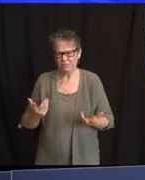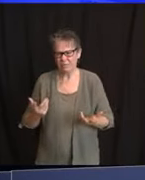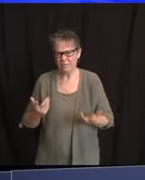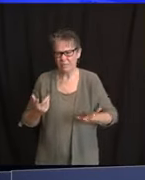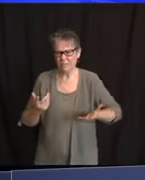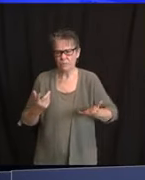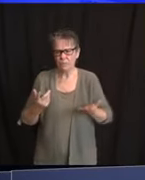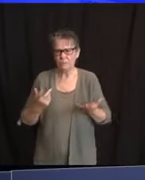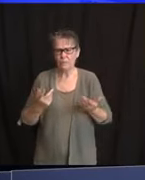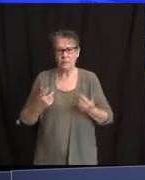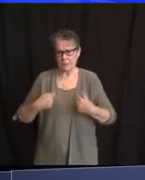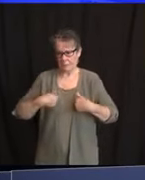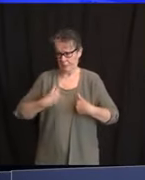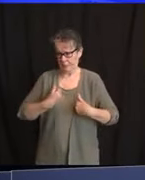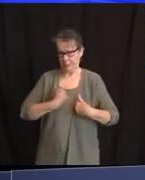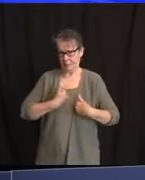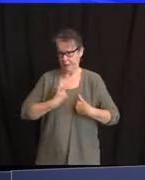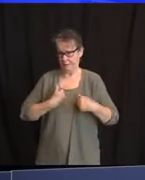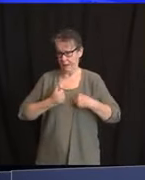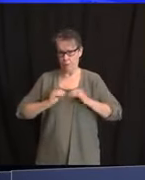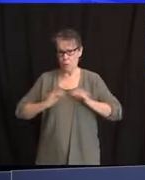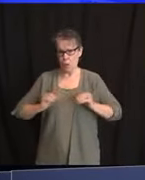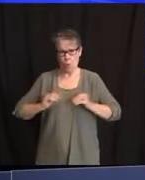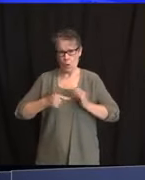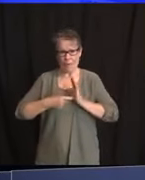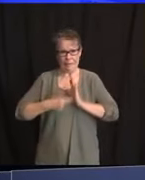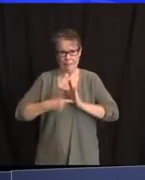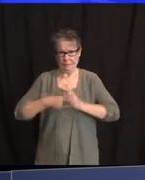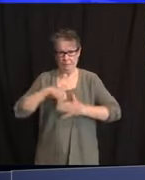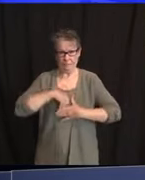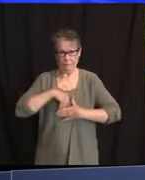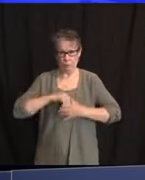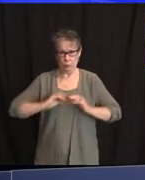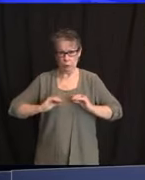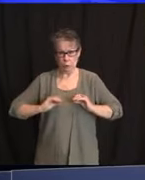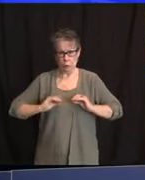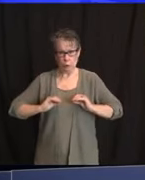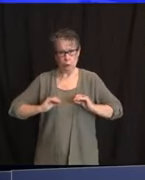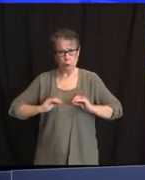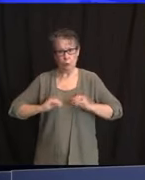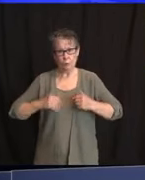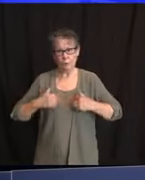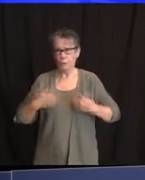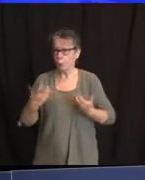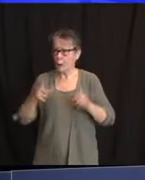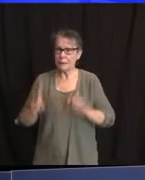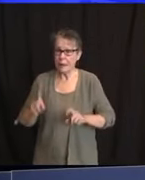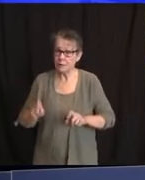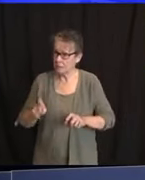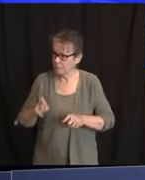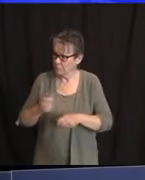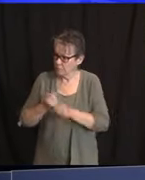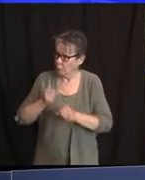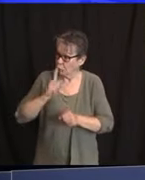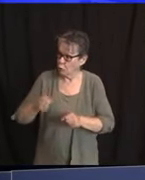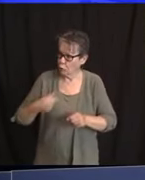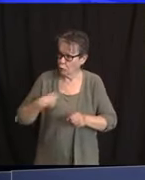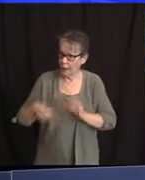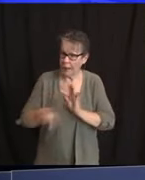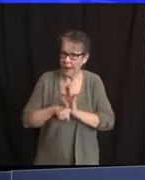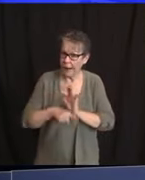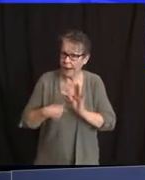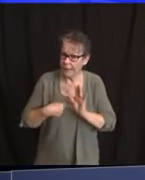pictures. And that's true. I think it's true for a lot of people. So at the end of the day, you can only do that through some form of